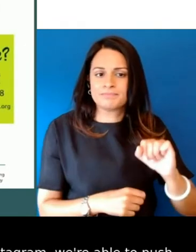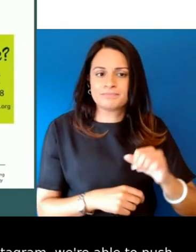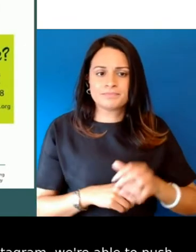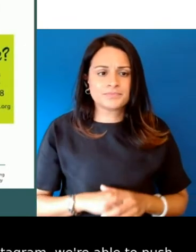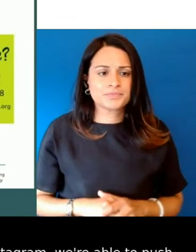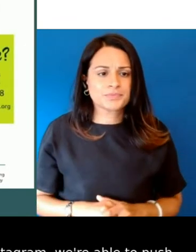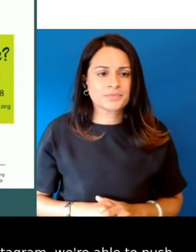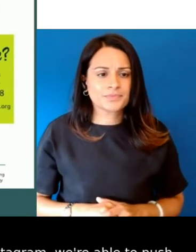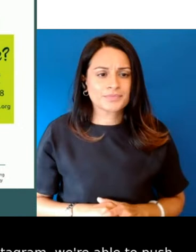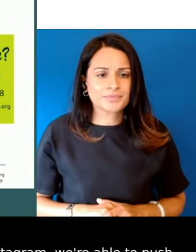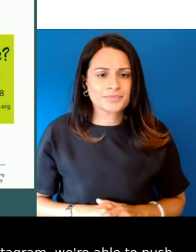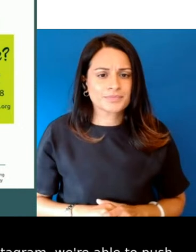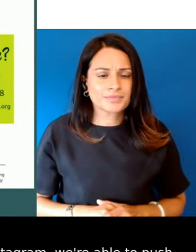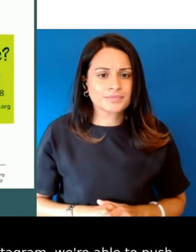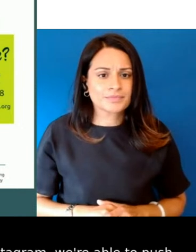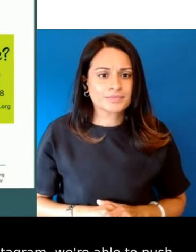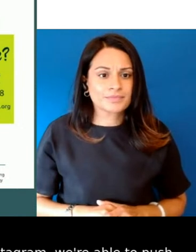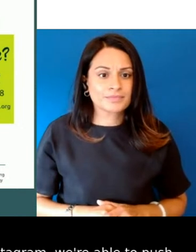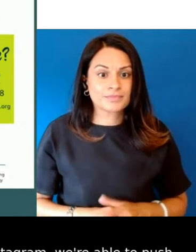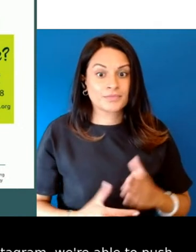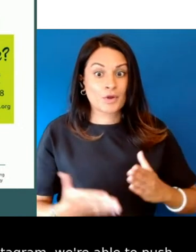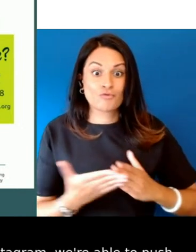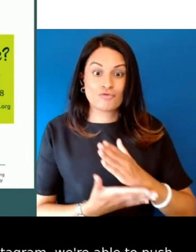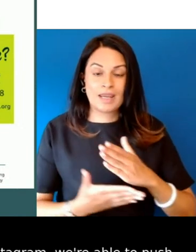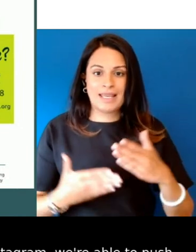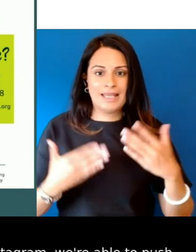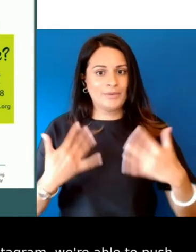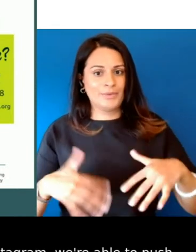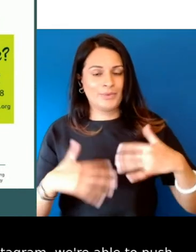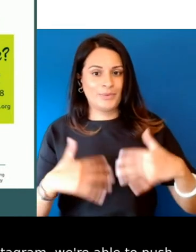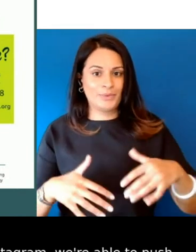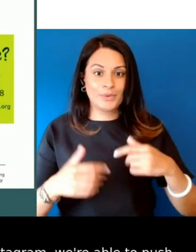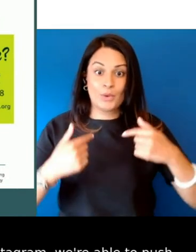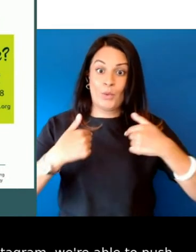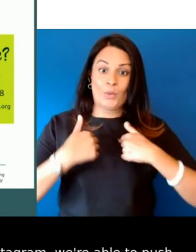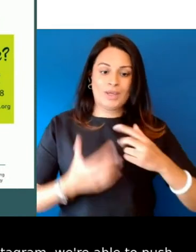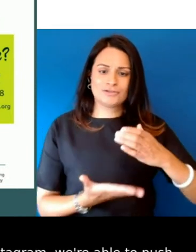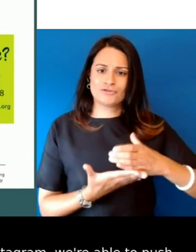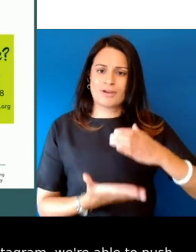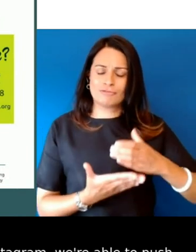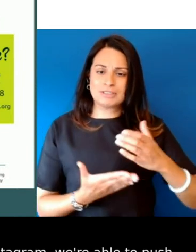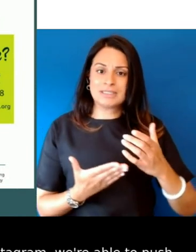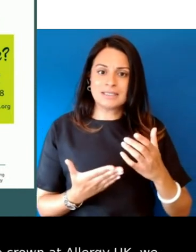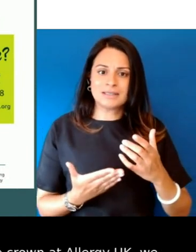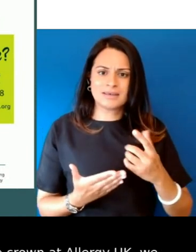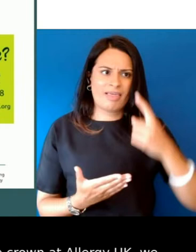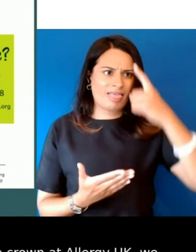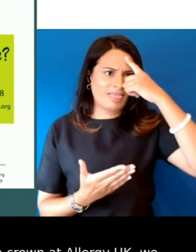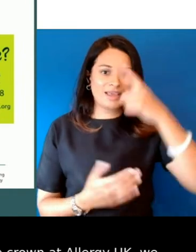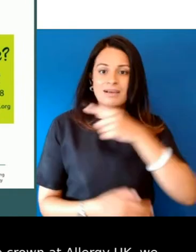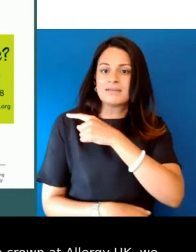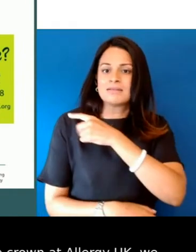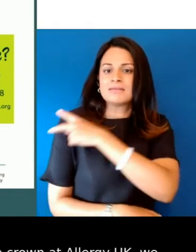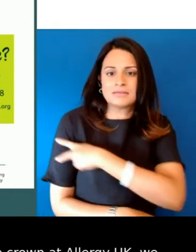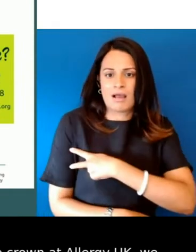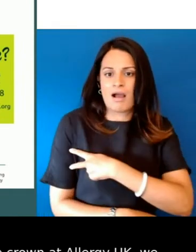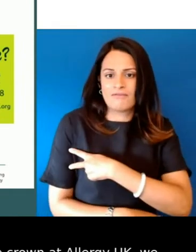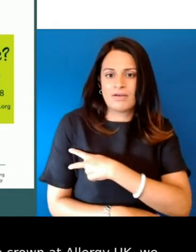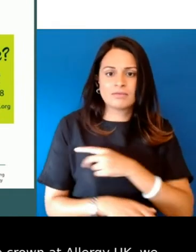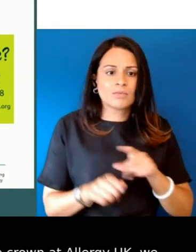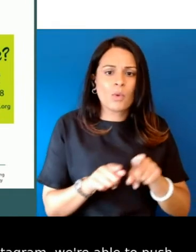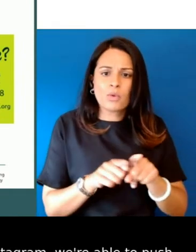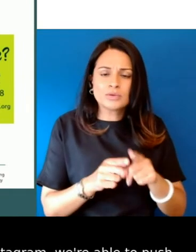so the jewel in the crown at allergy uk um we consider it as a staff here is that our helpline